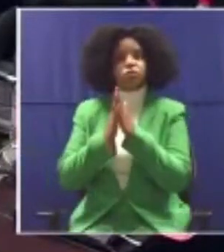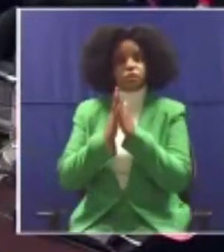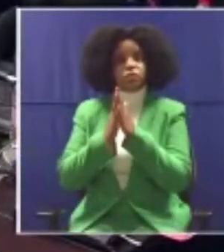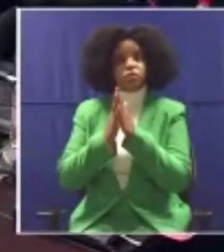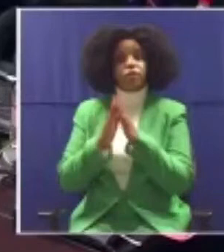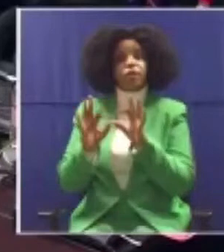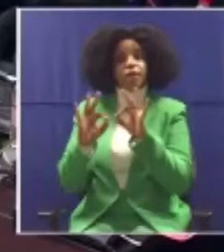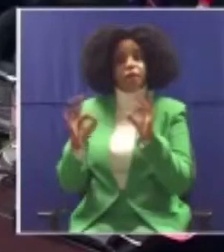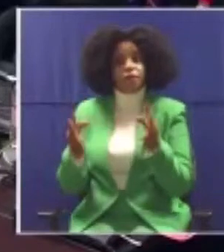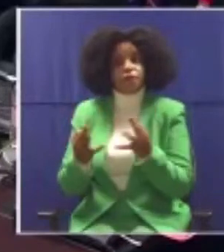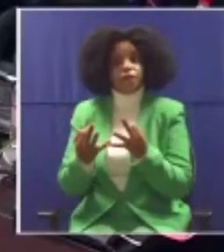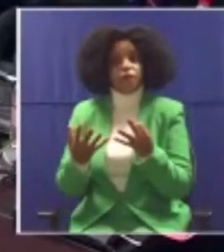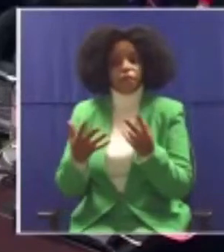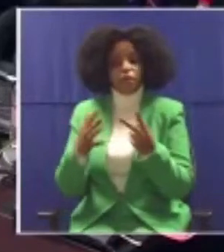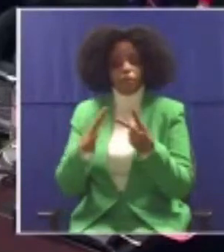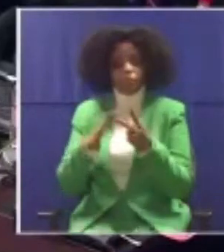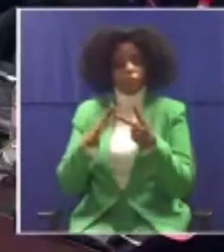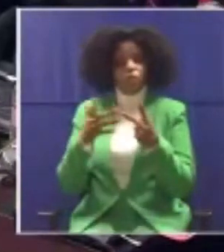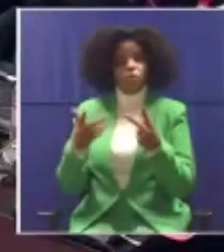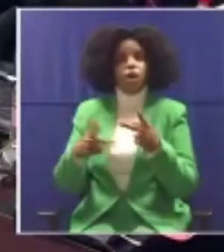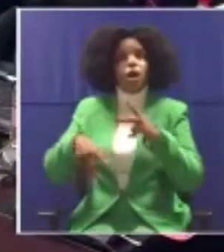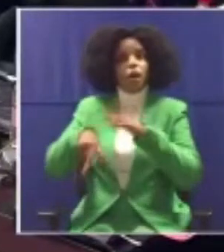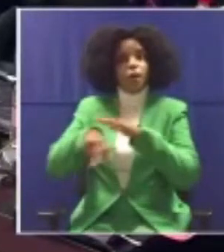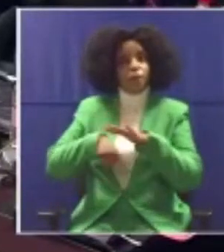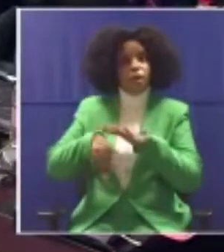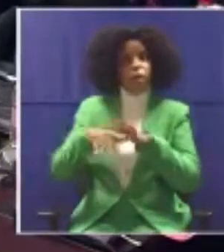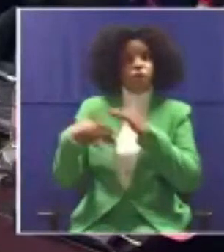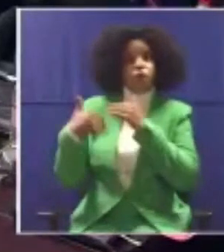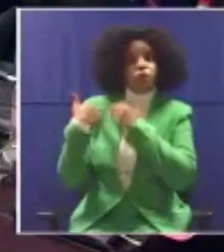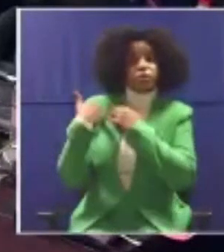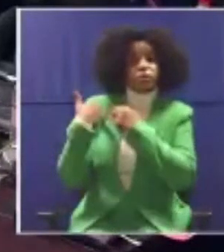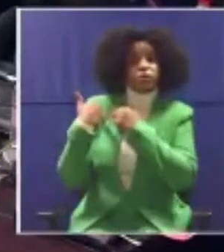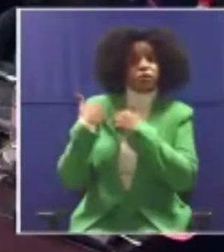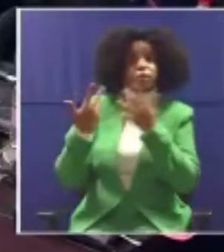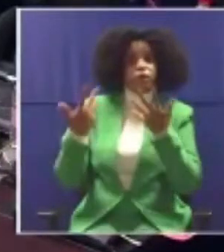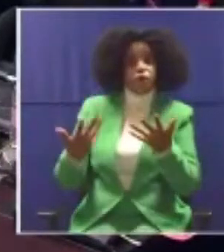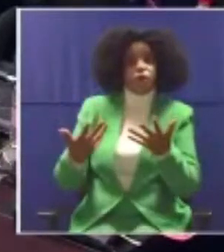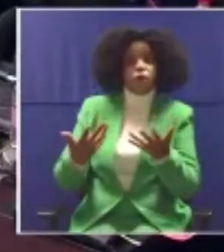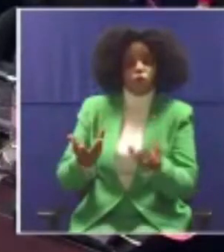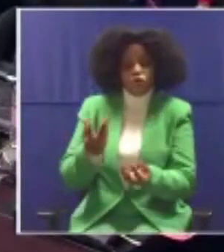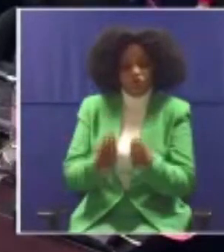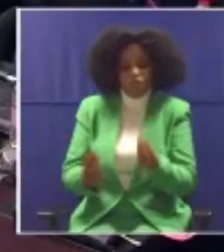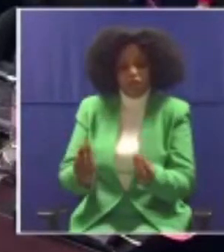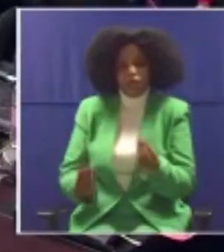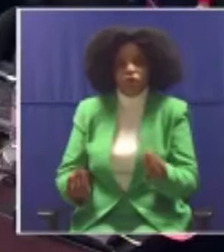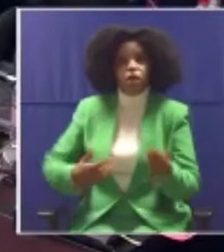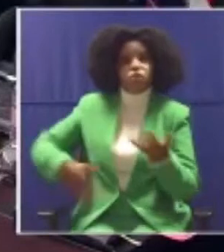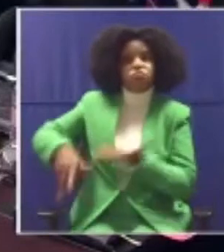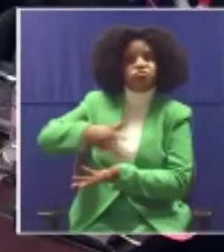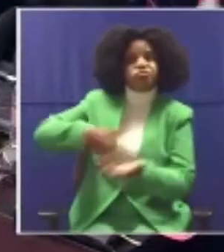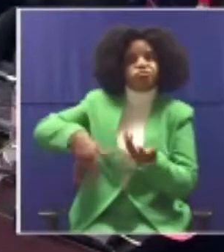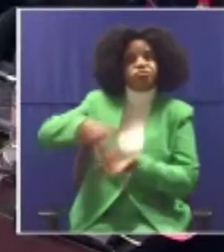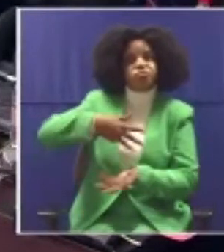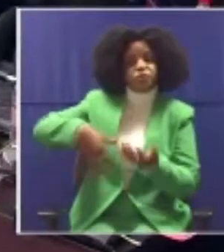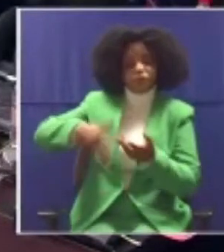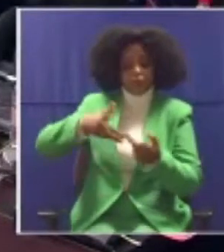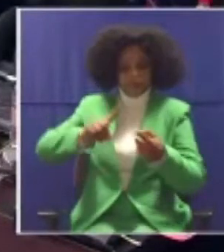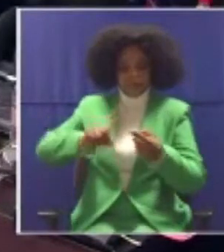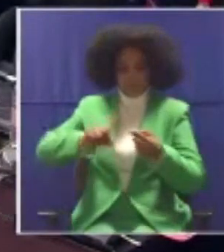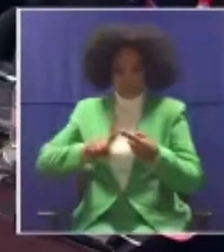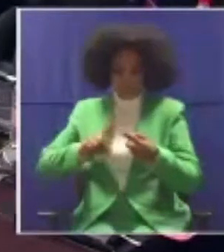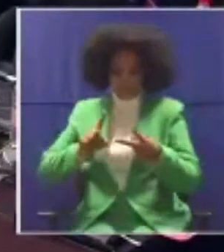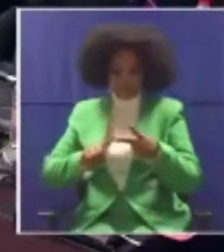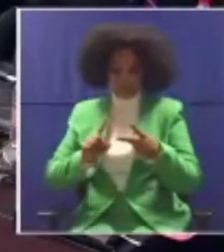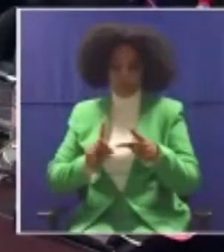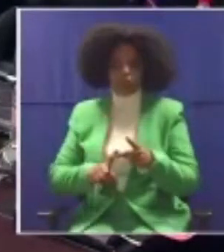family bears the primary responsibility for the socialization of children, instilling values of